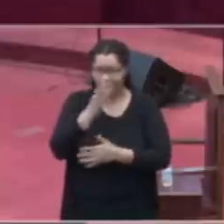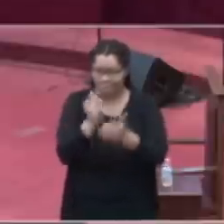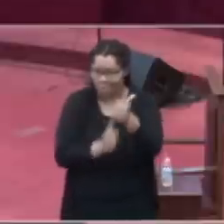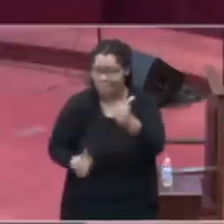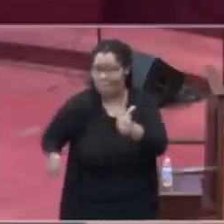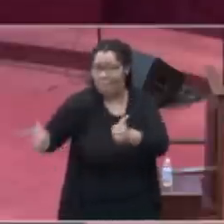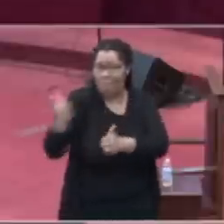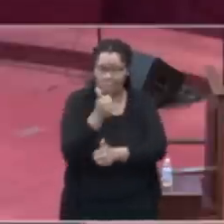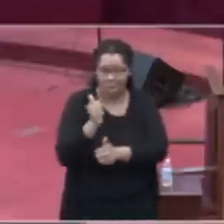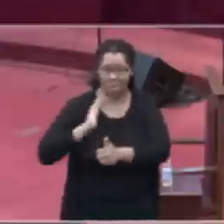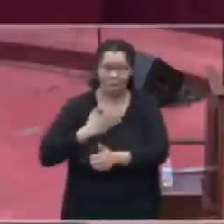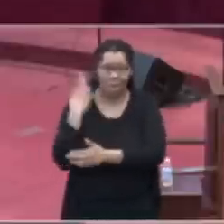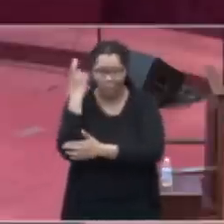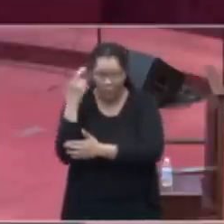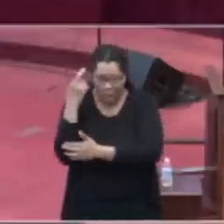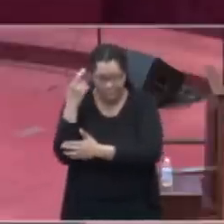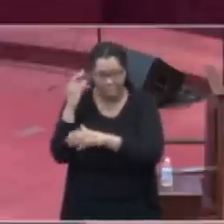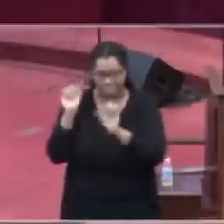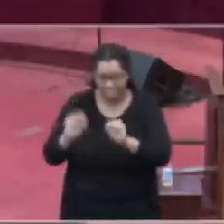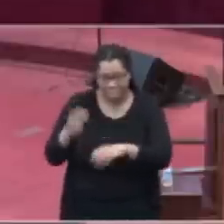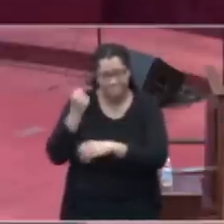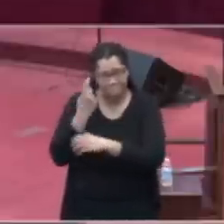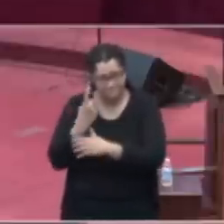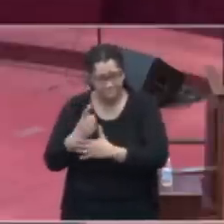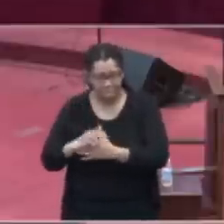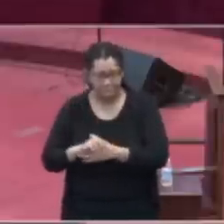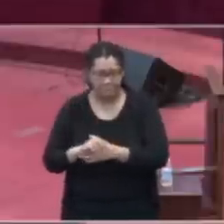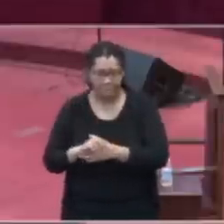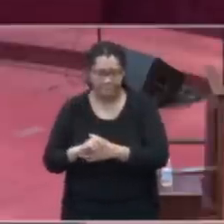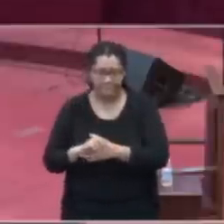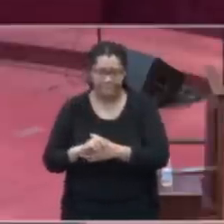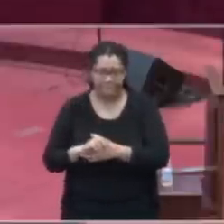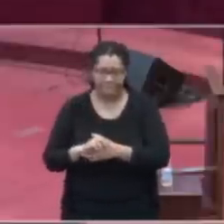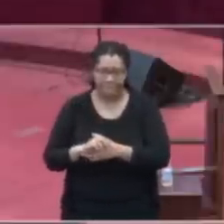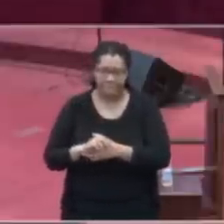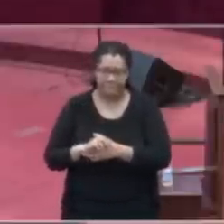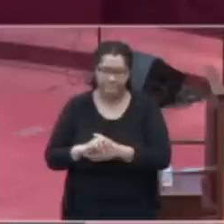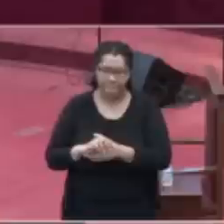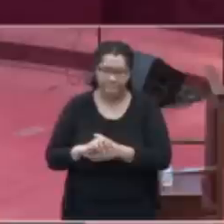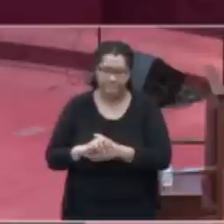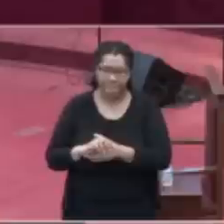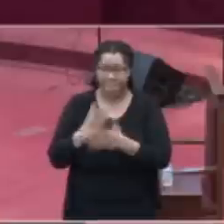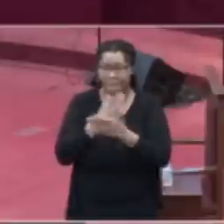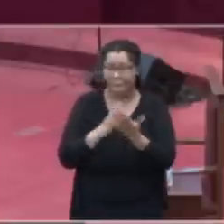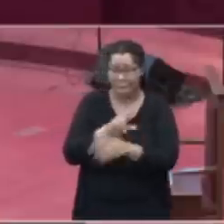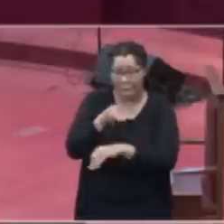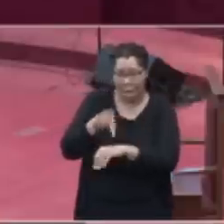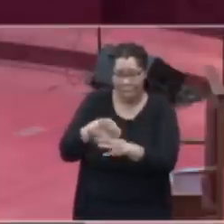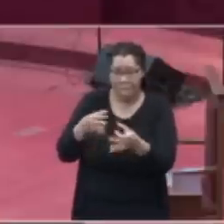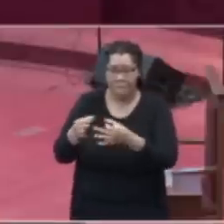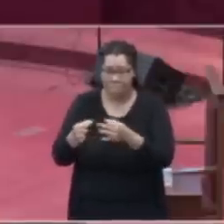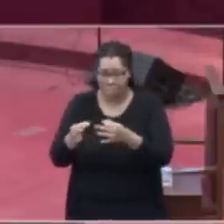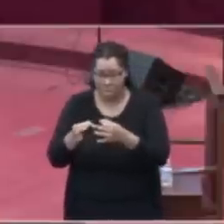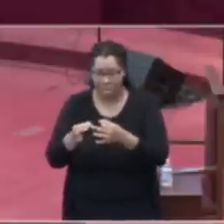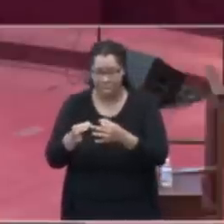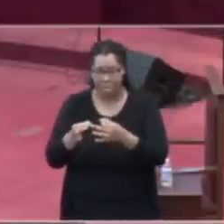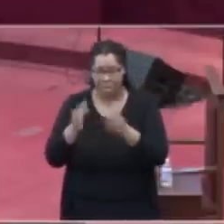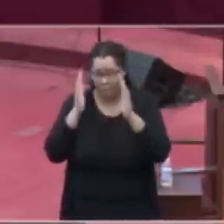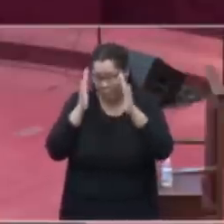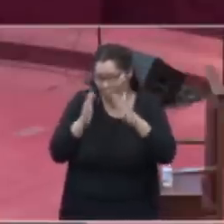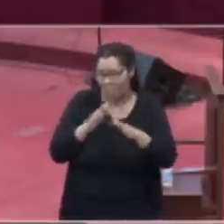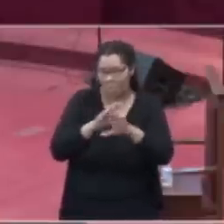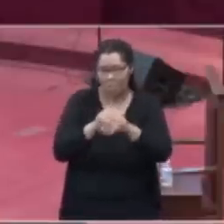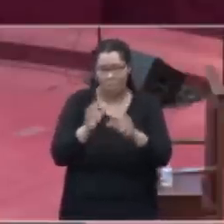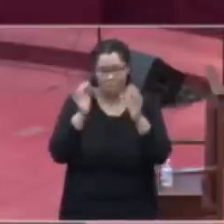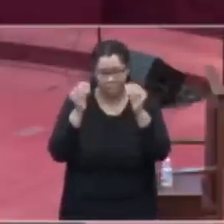than our rational considerations. And just as a snippet of what Peter says in rebuttal to the false teachers doubting the